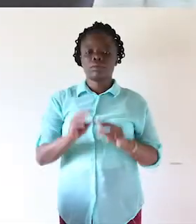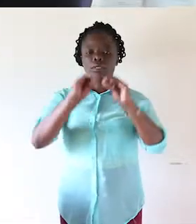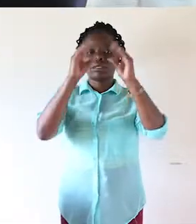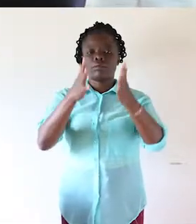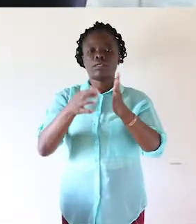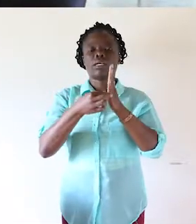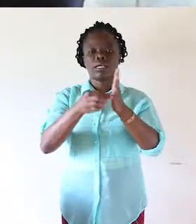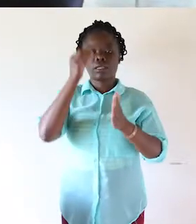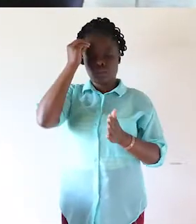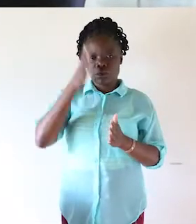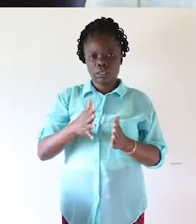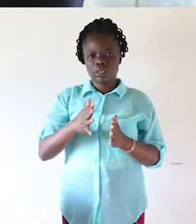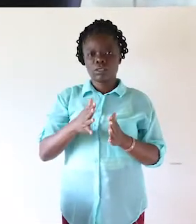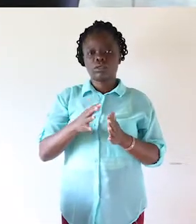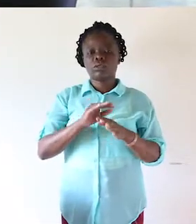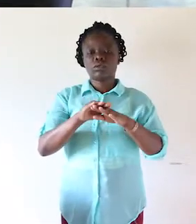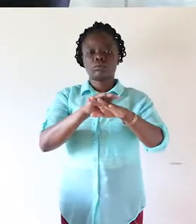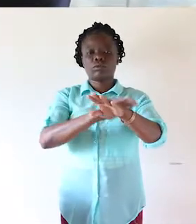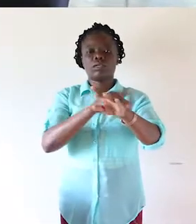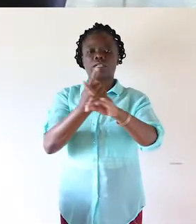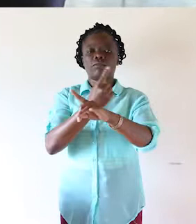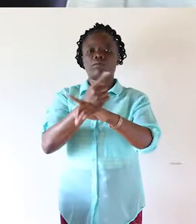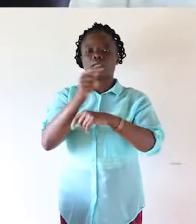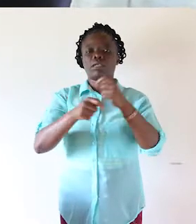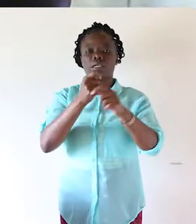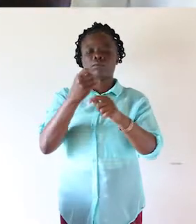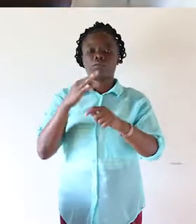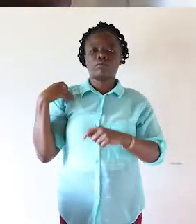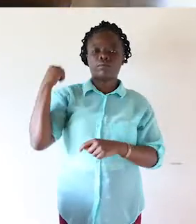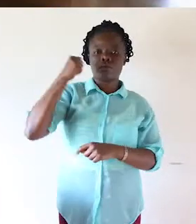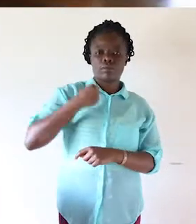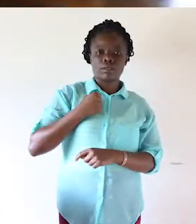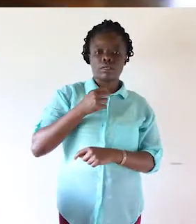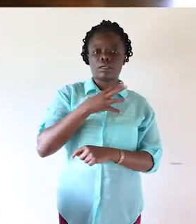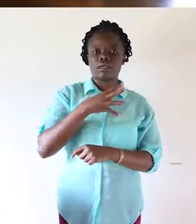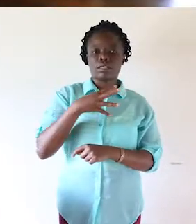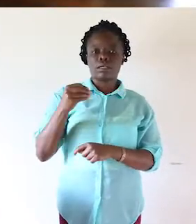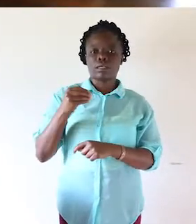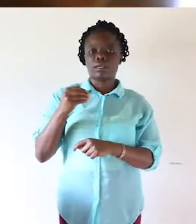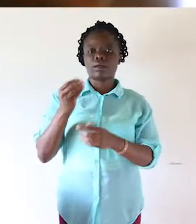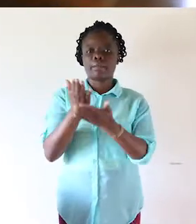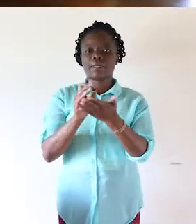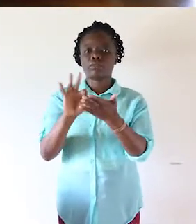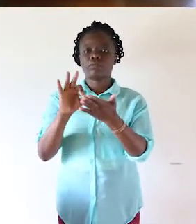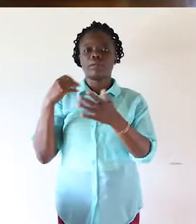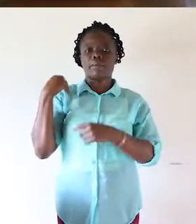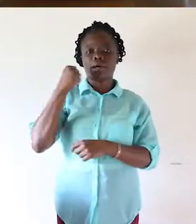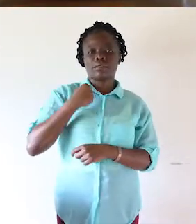The intervener guides the learner to explore different types of carrier bags and parts of the